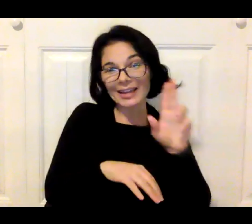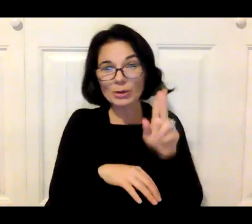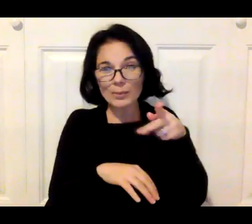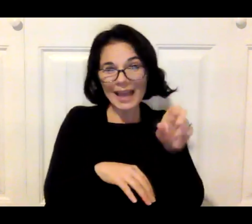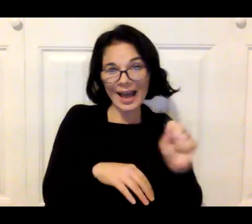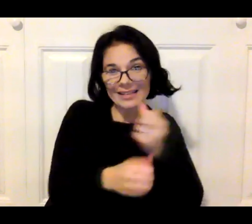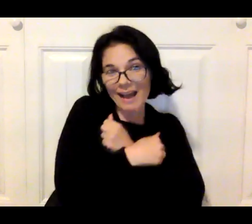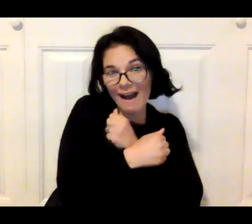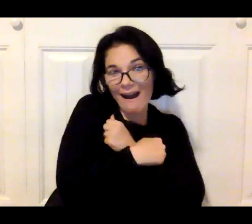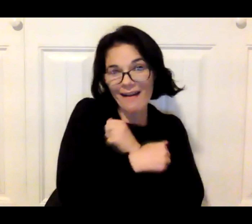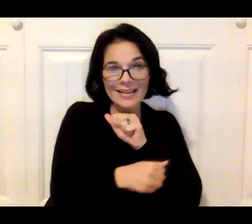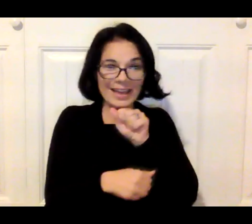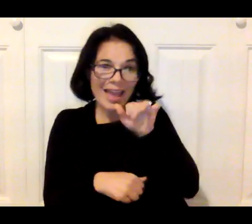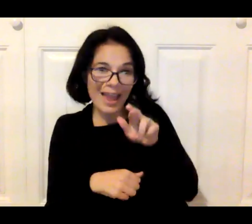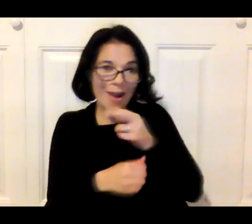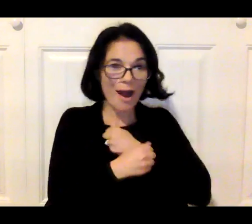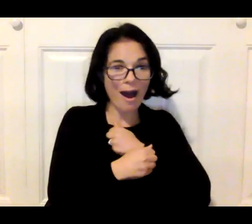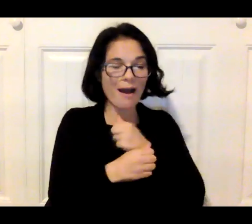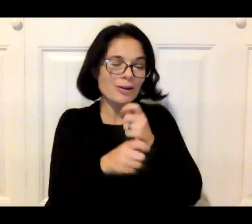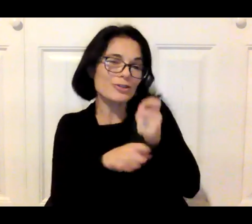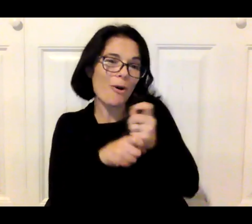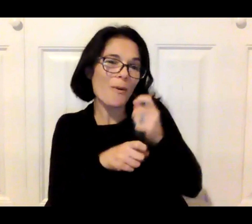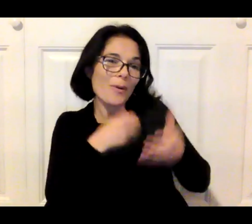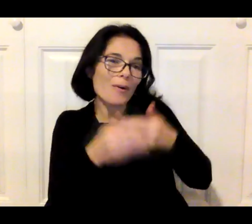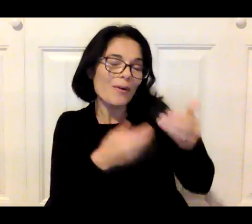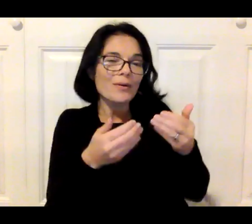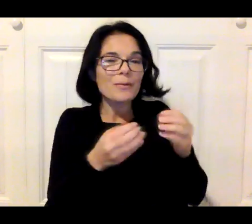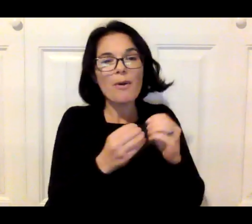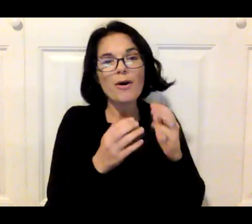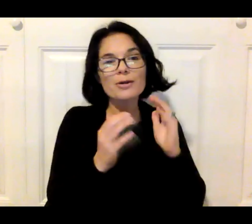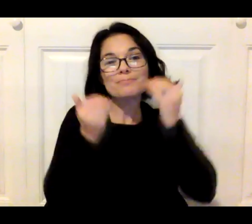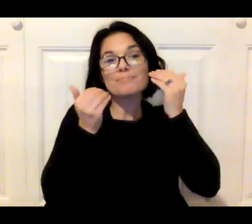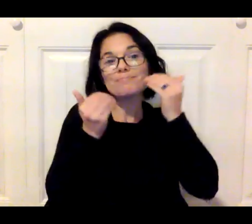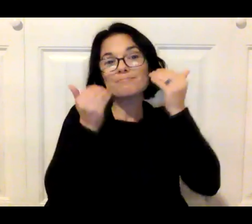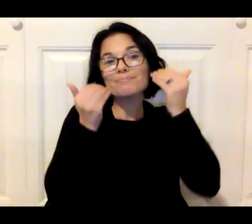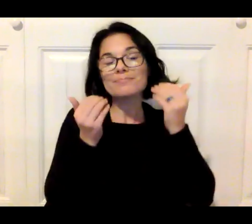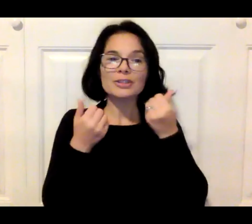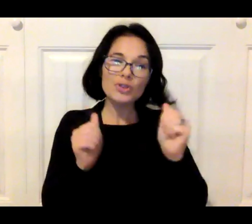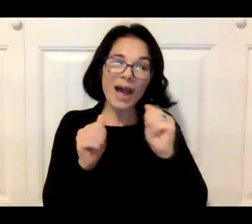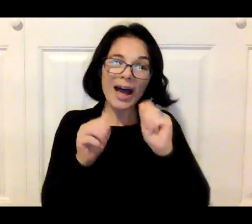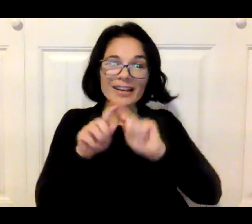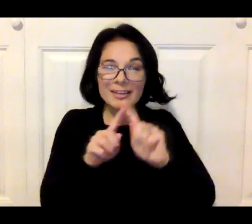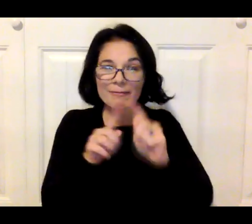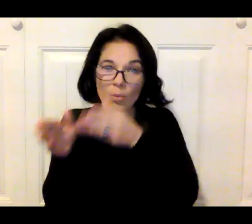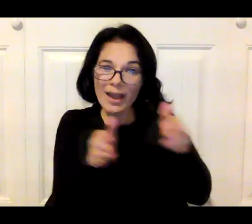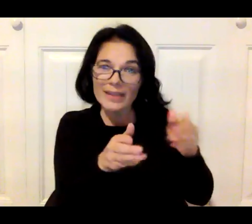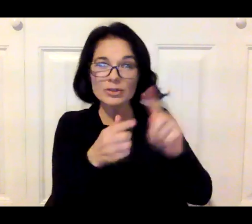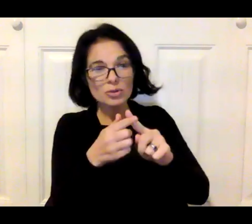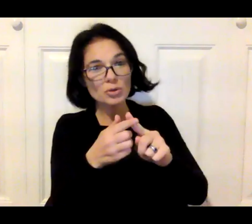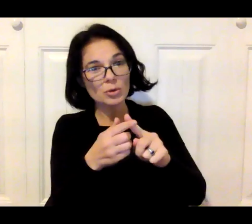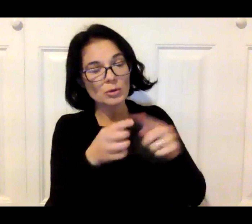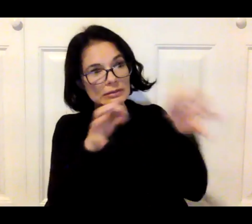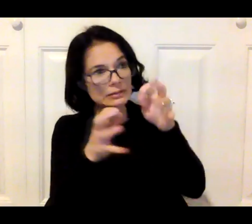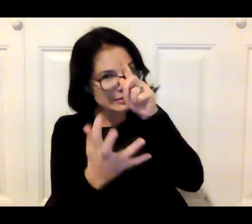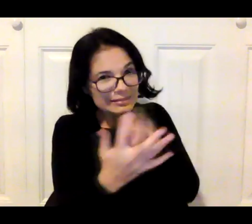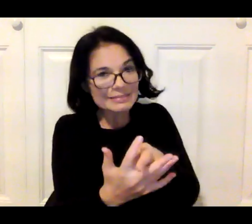do air hugs. And so that's slowly catching on. I would say diversify, try different ways. Also, maybe for